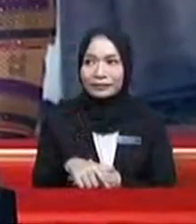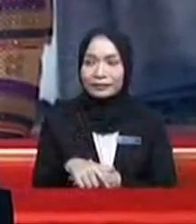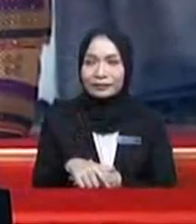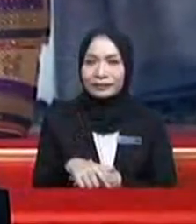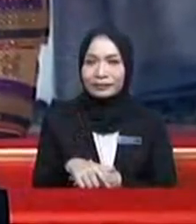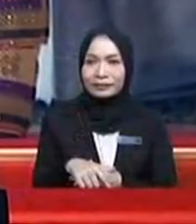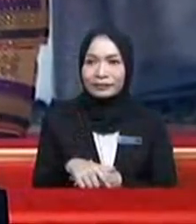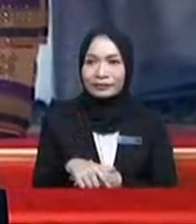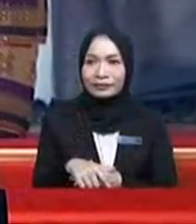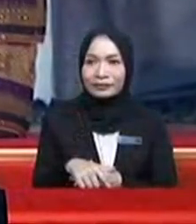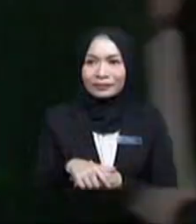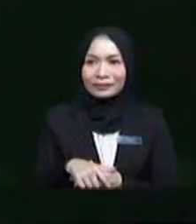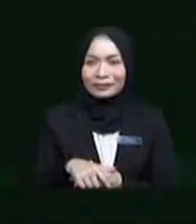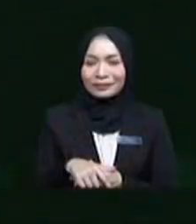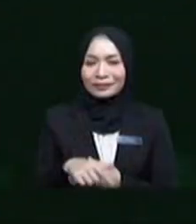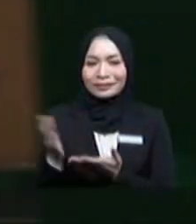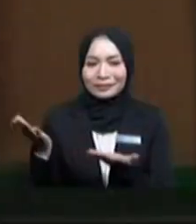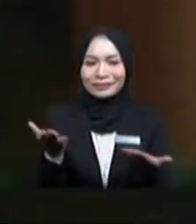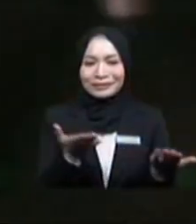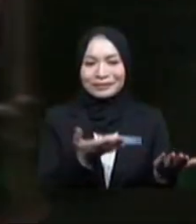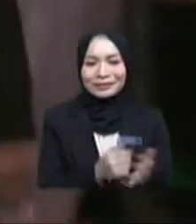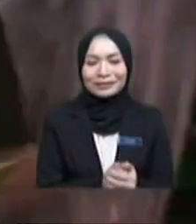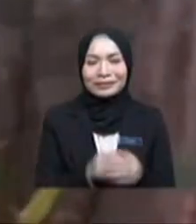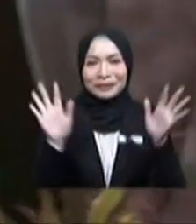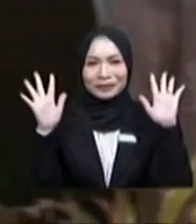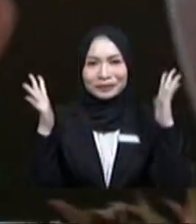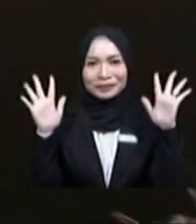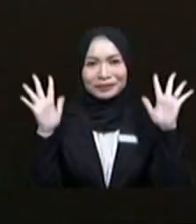Mr. Teo Woon Chun.